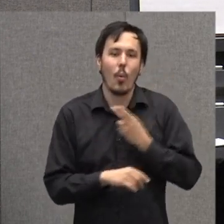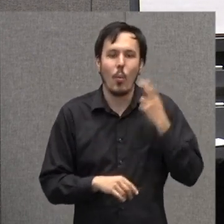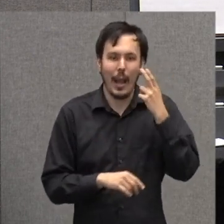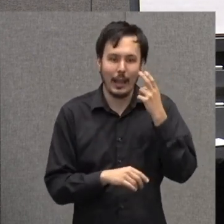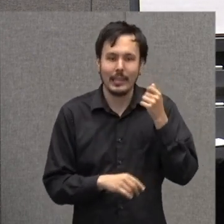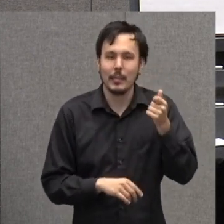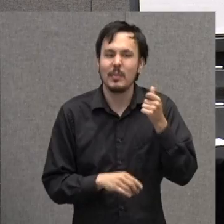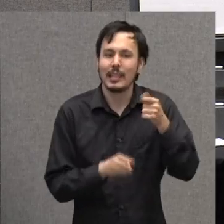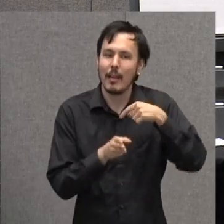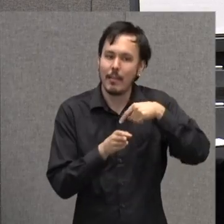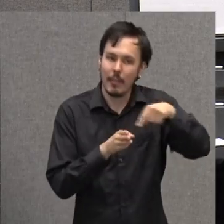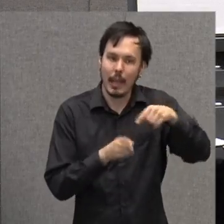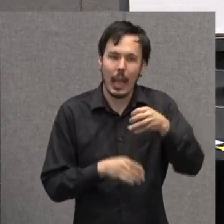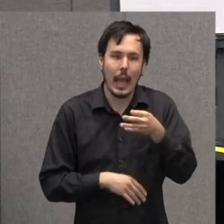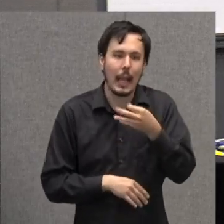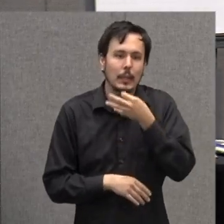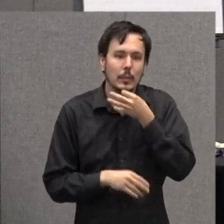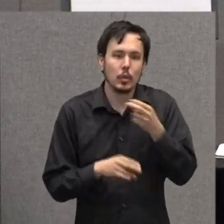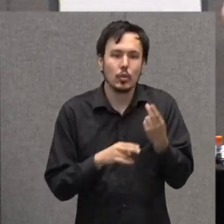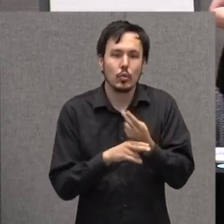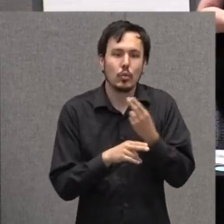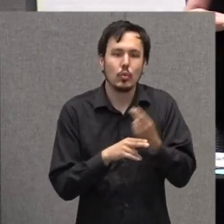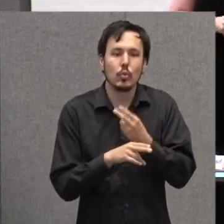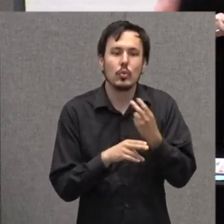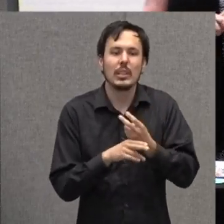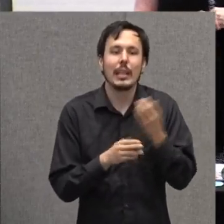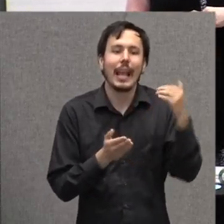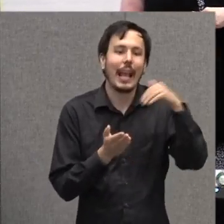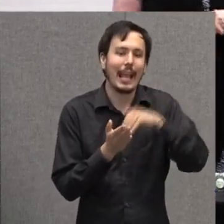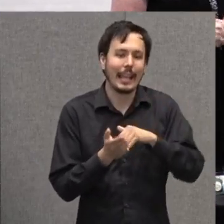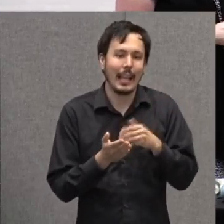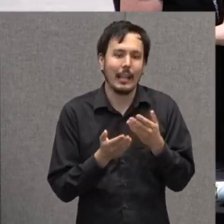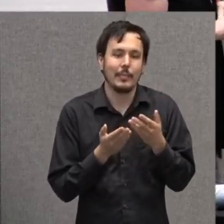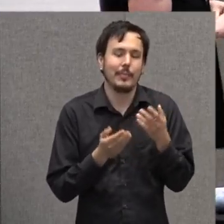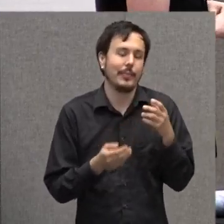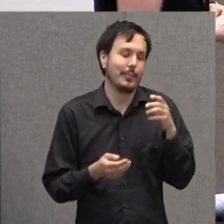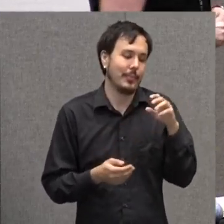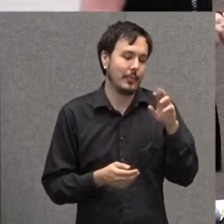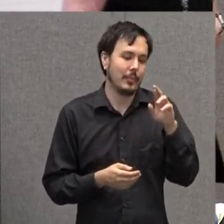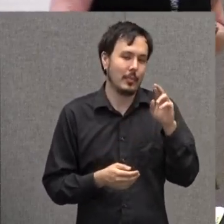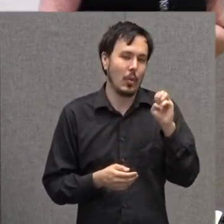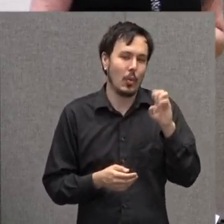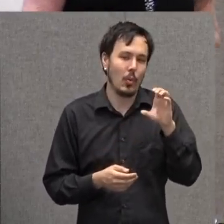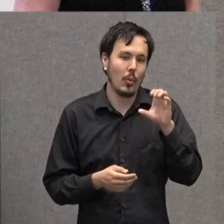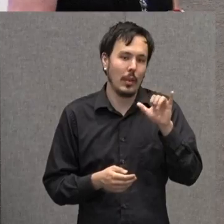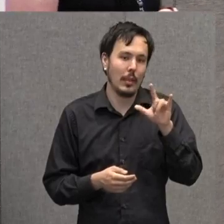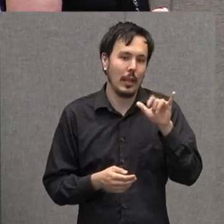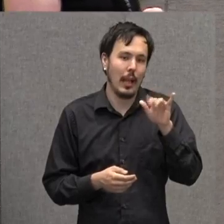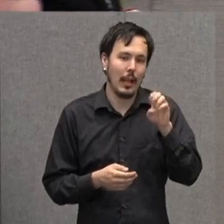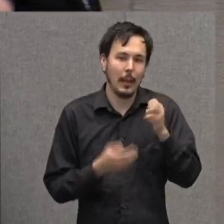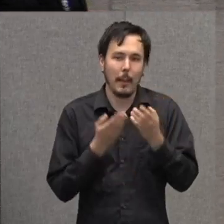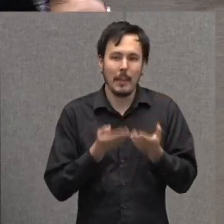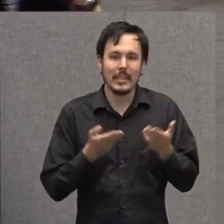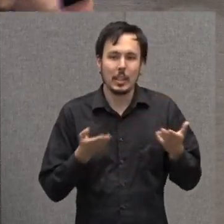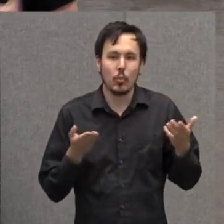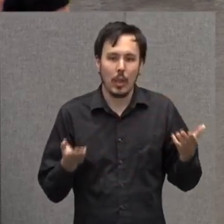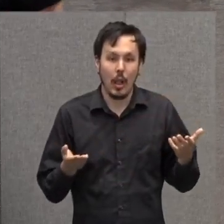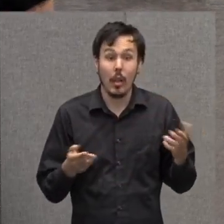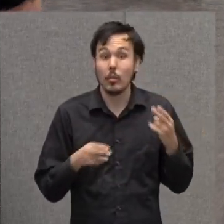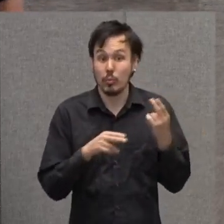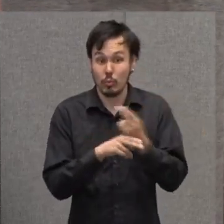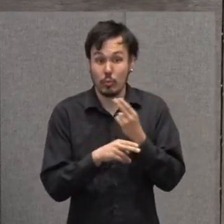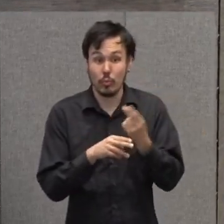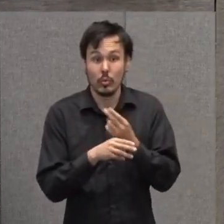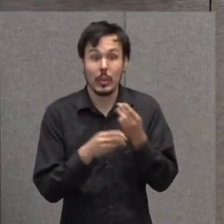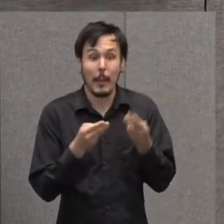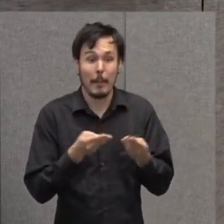an expert of using recycled materials. So using recycled materials is a good thing for